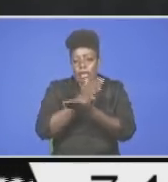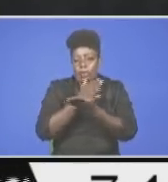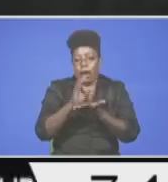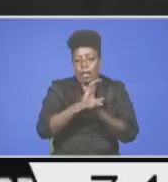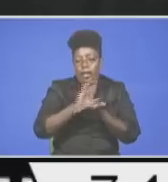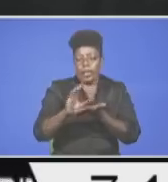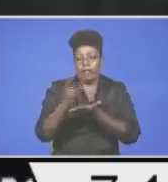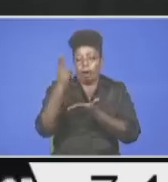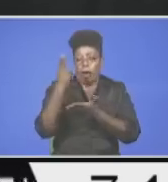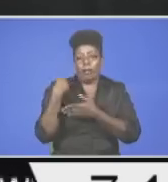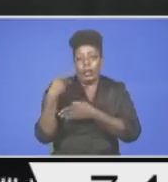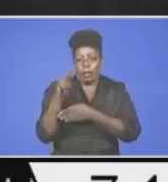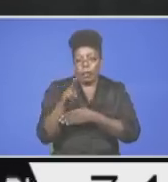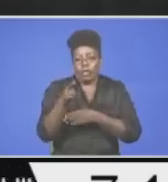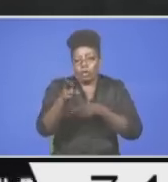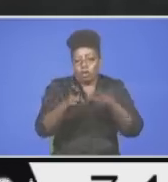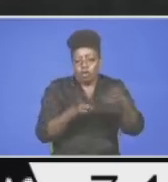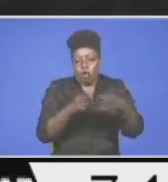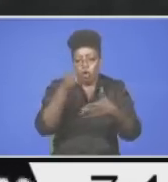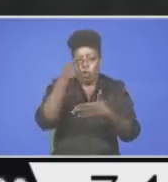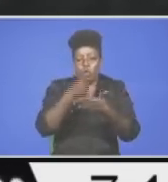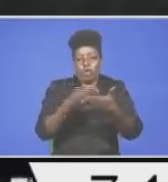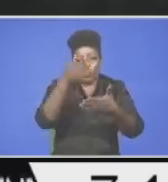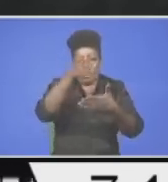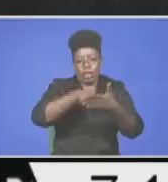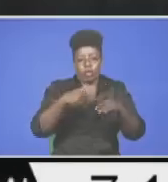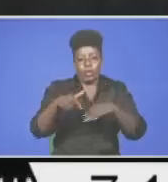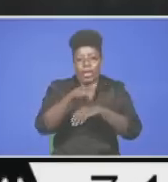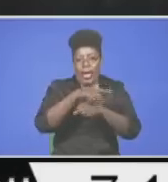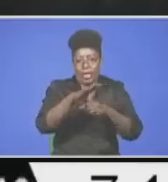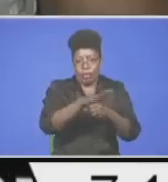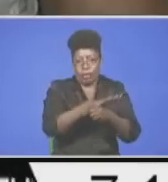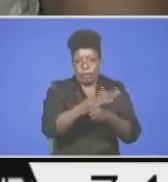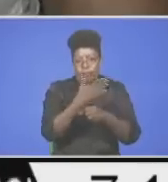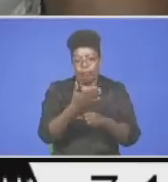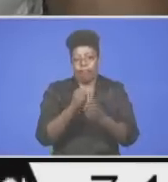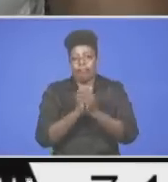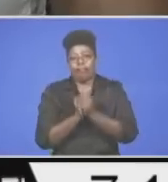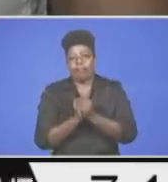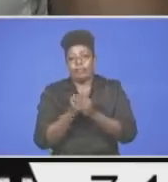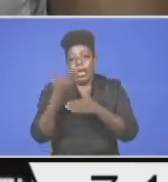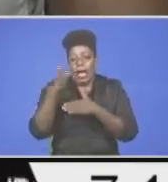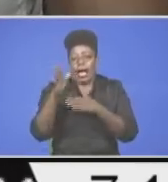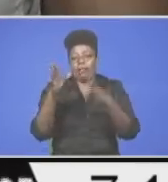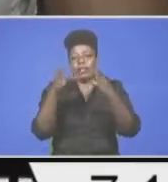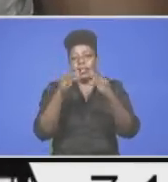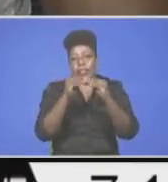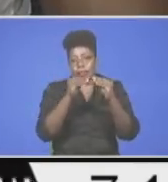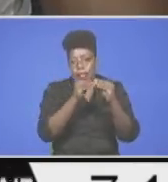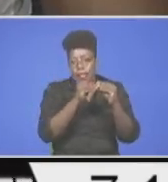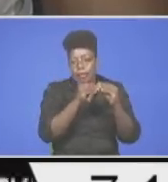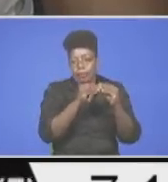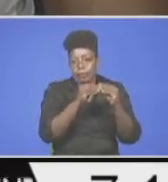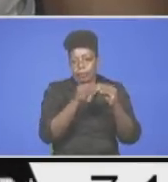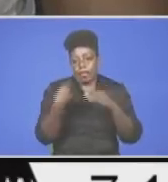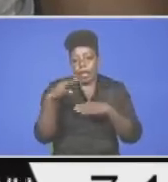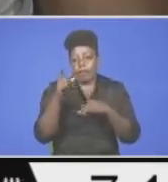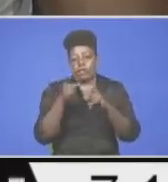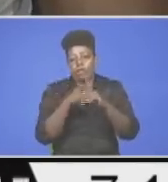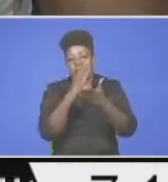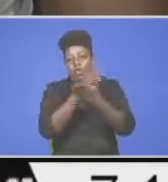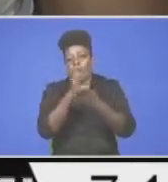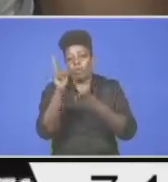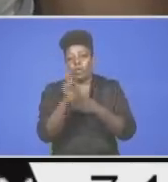cleanup campaign. We need to control what goes into our landfill. Well, after the town meeting, the campaign to ban the use